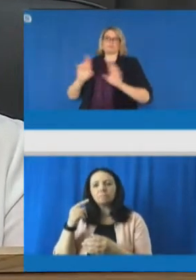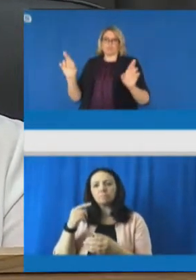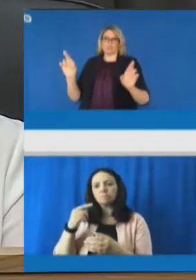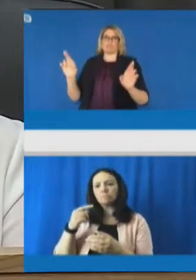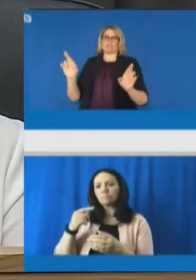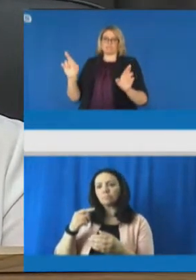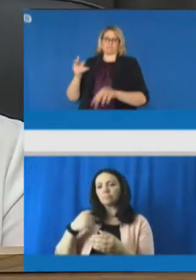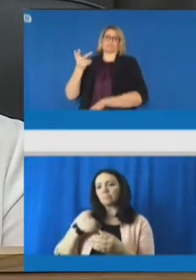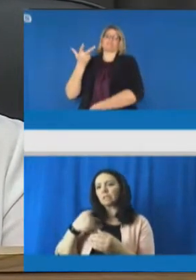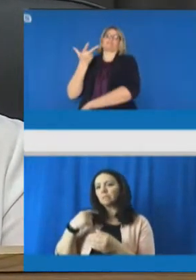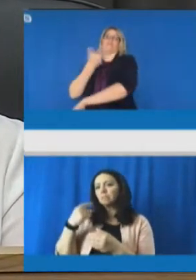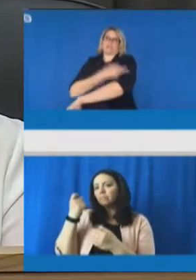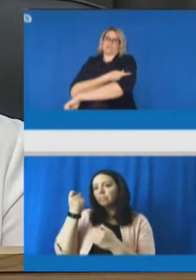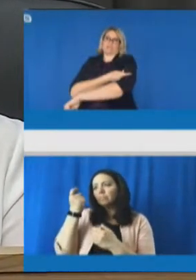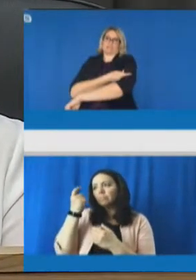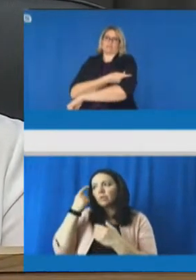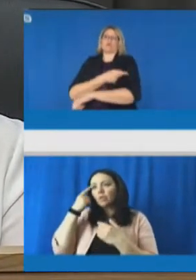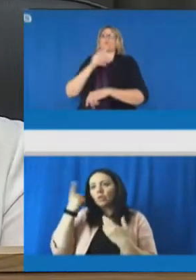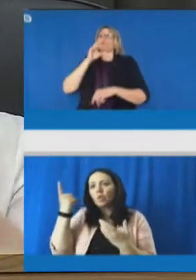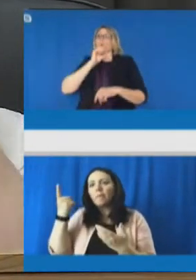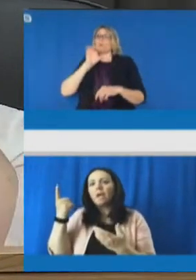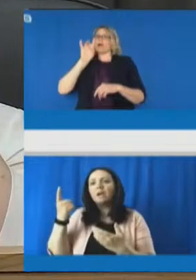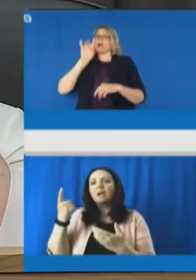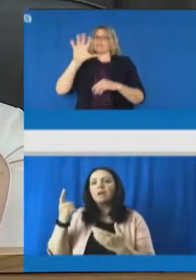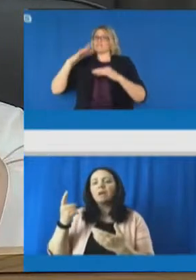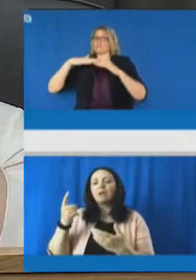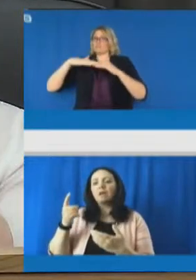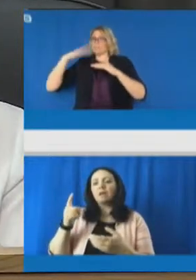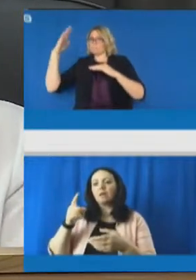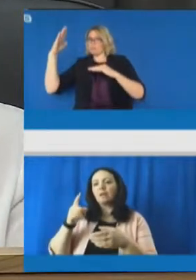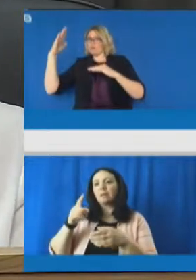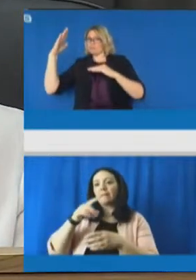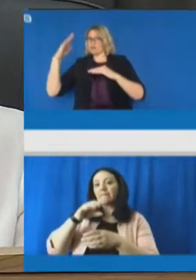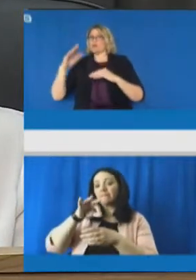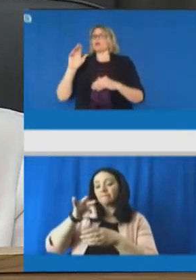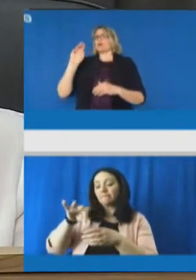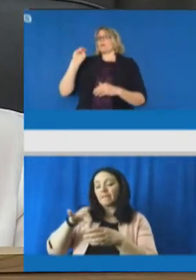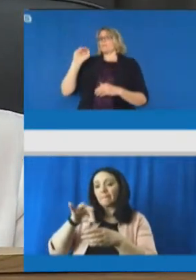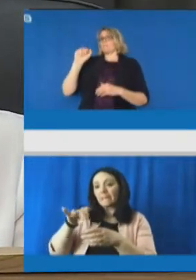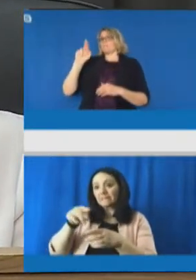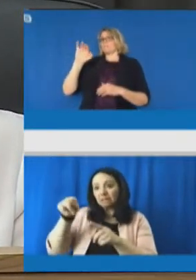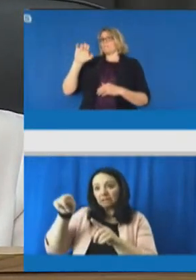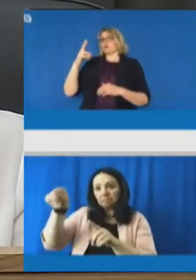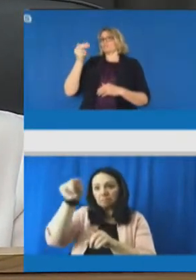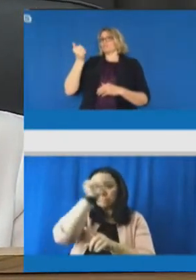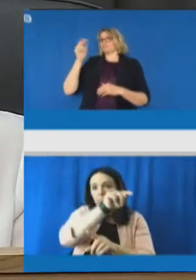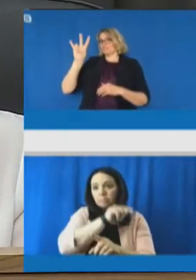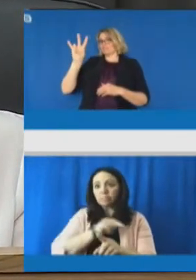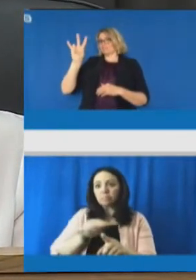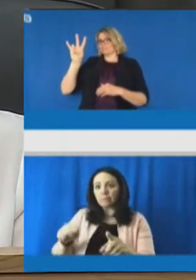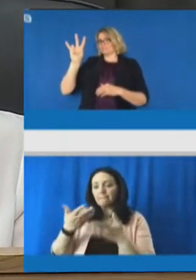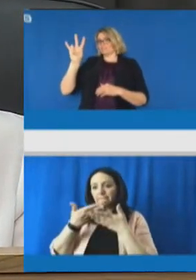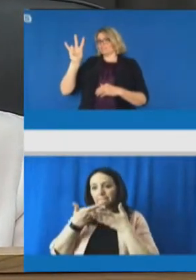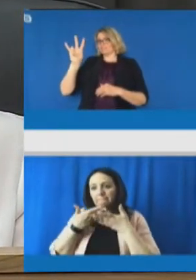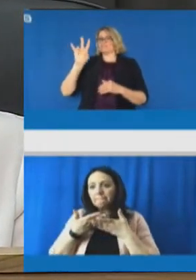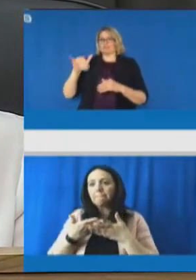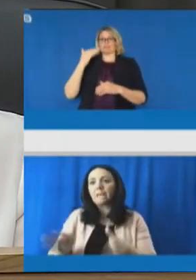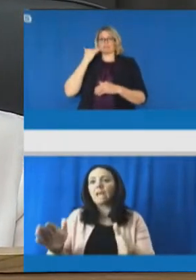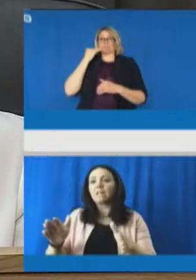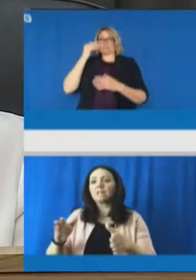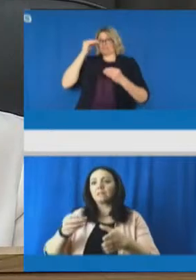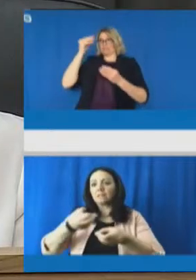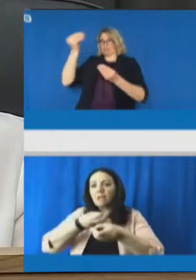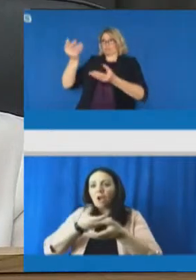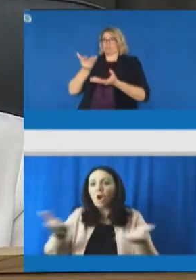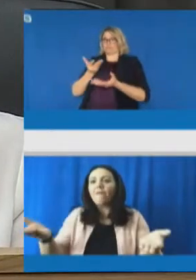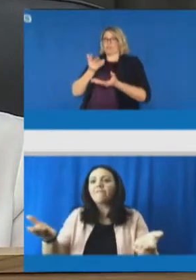tremendous week, a really busy week from public health and the task force on the vaccine rollout, and I believe on Monday of this week or